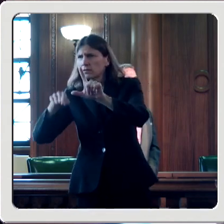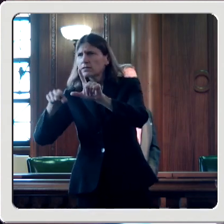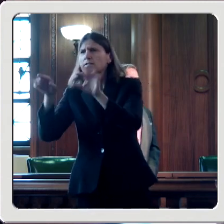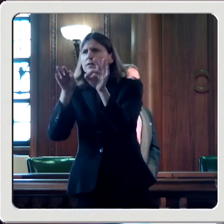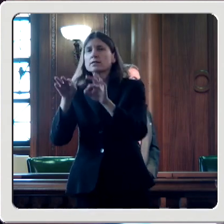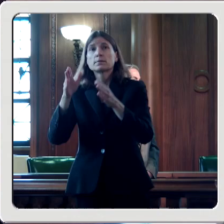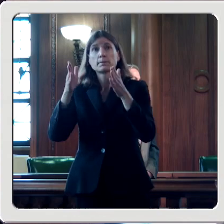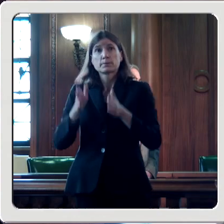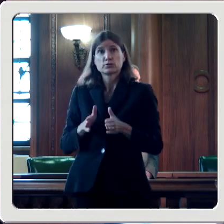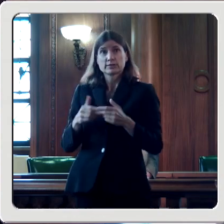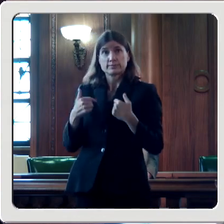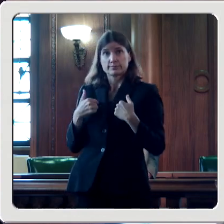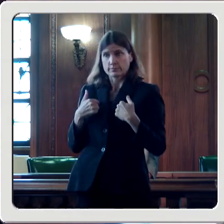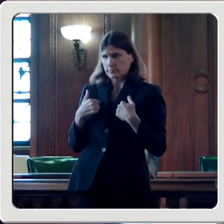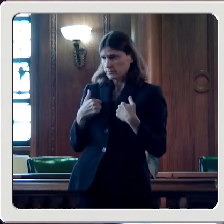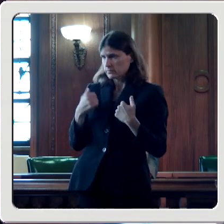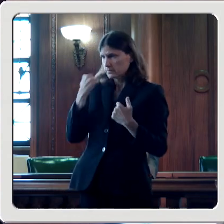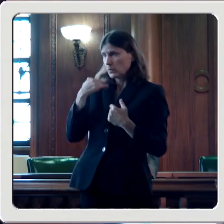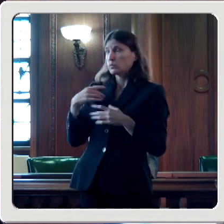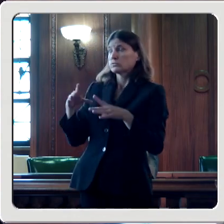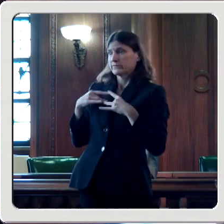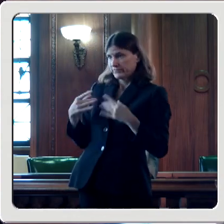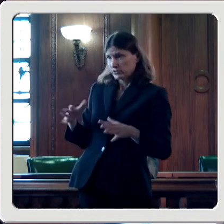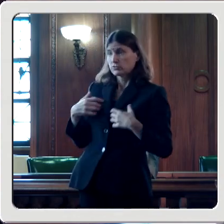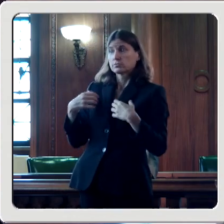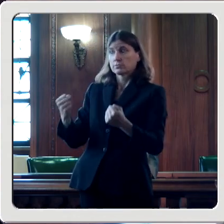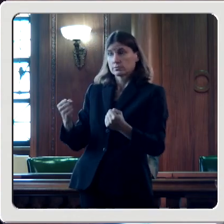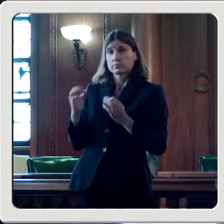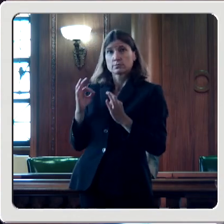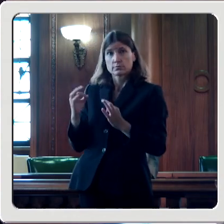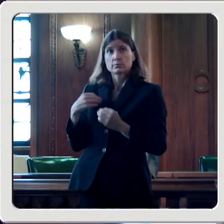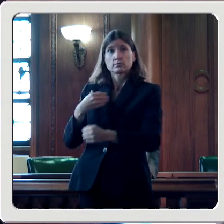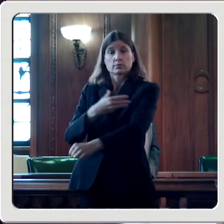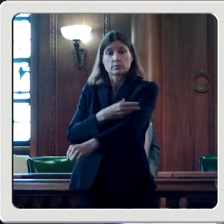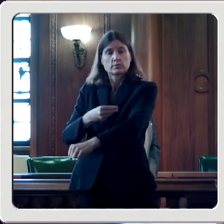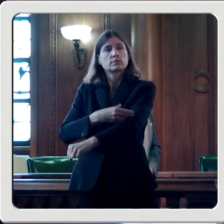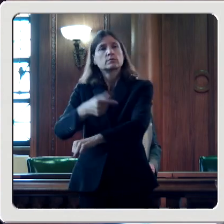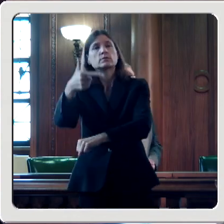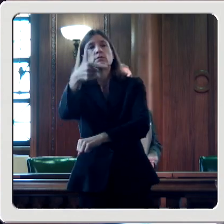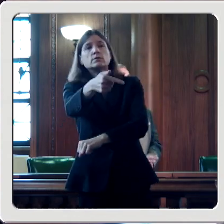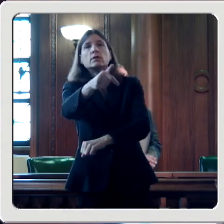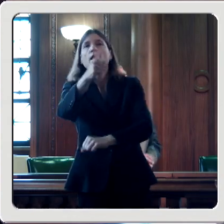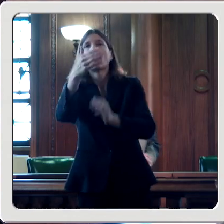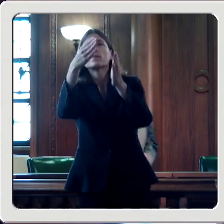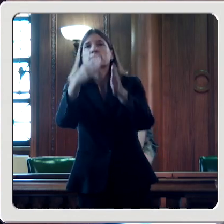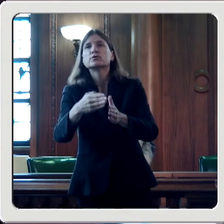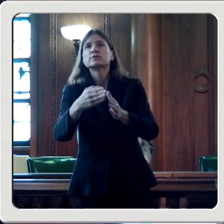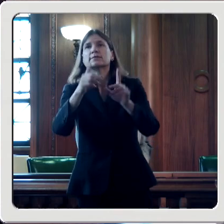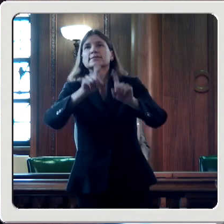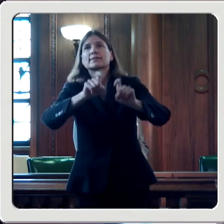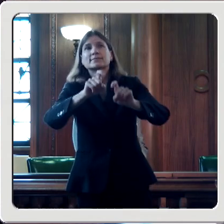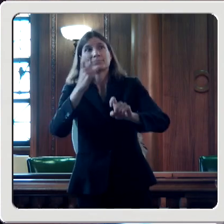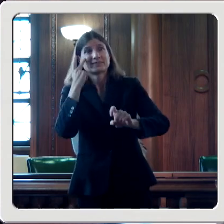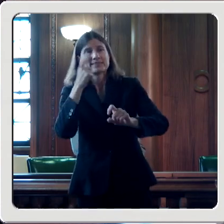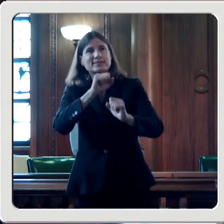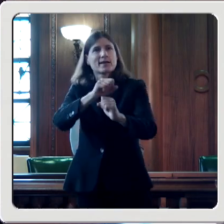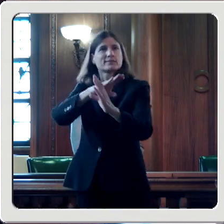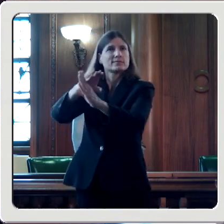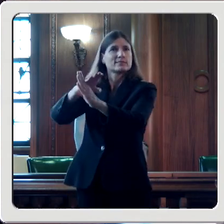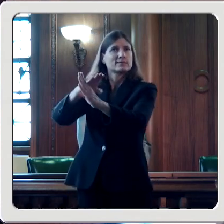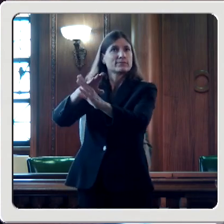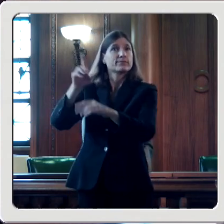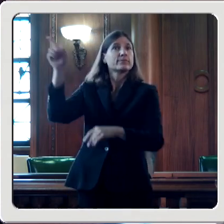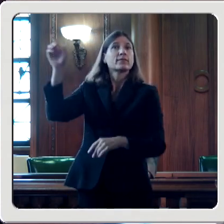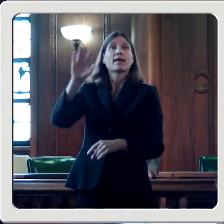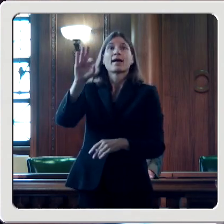FDA to allow unapproved medical products or therapies to be used in an emergency setting for